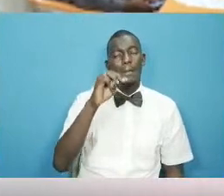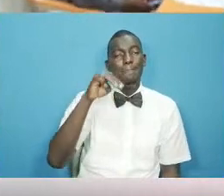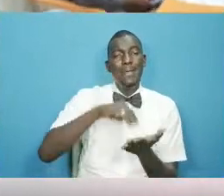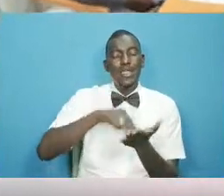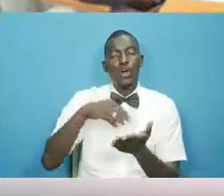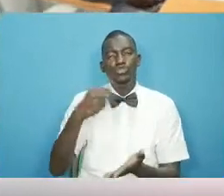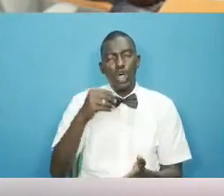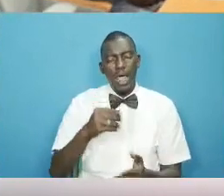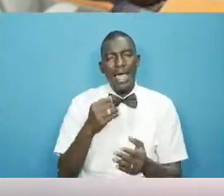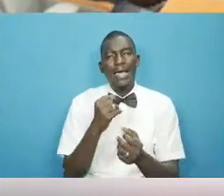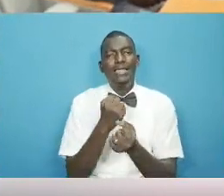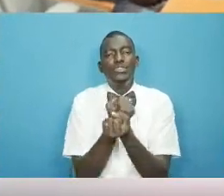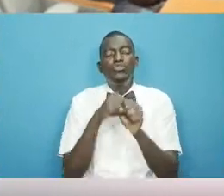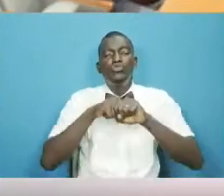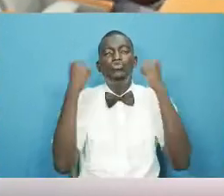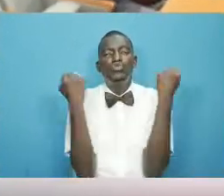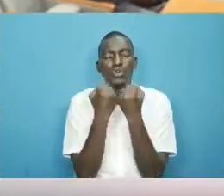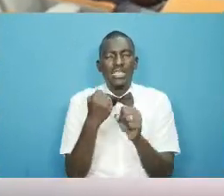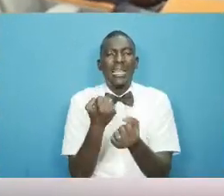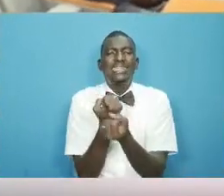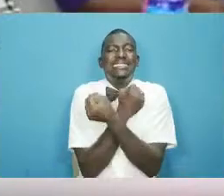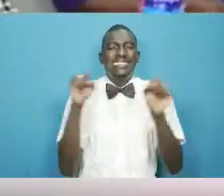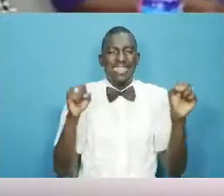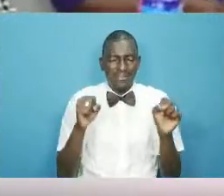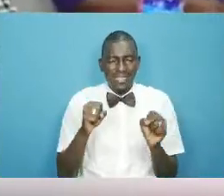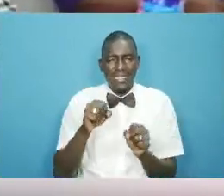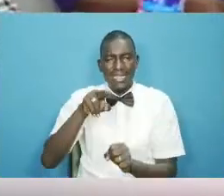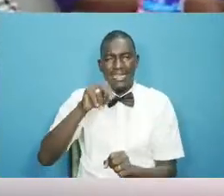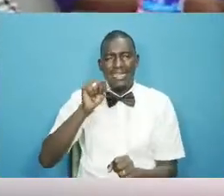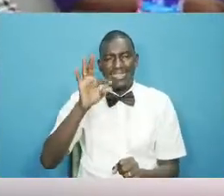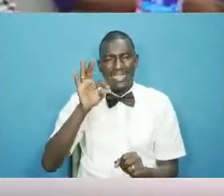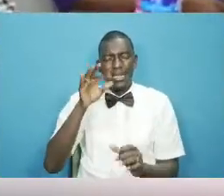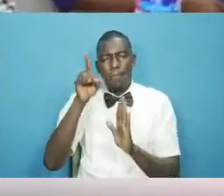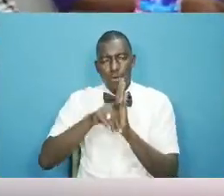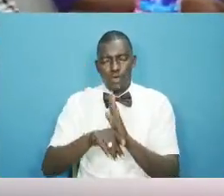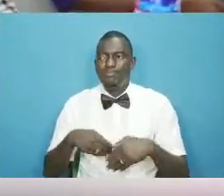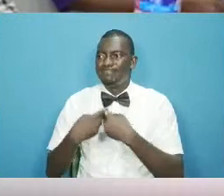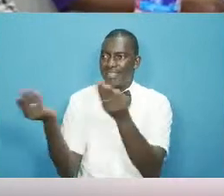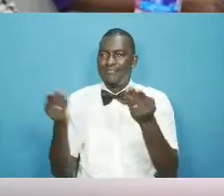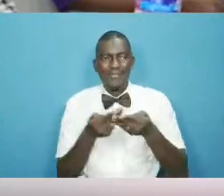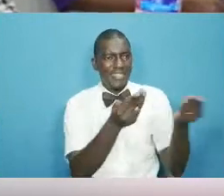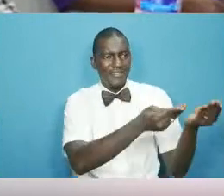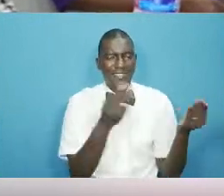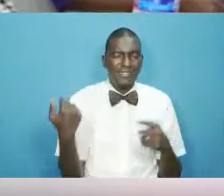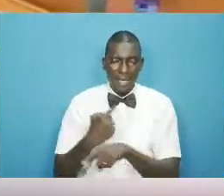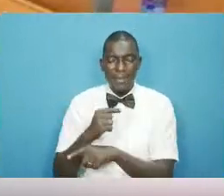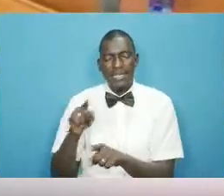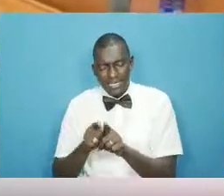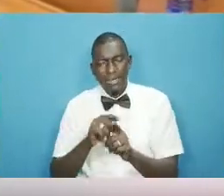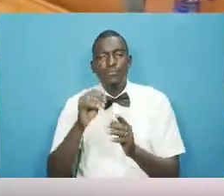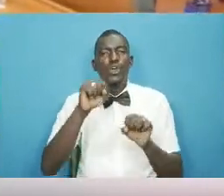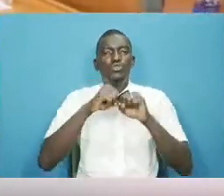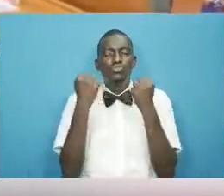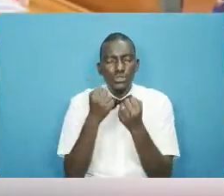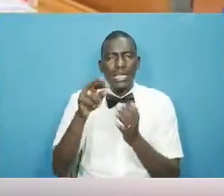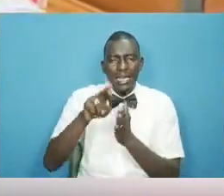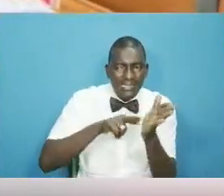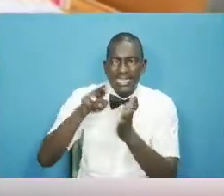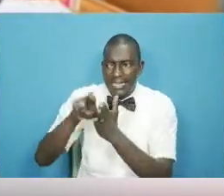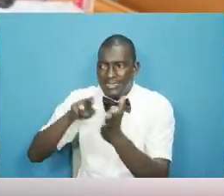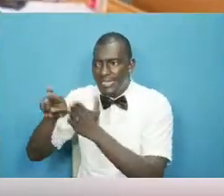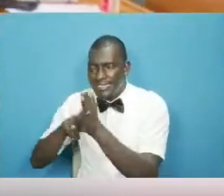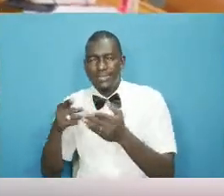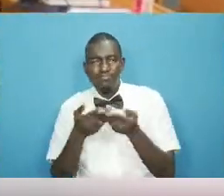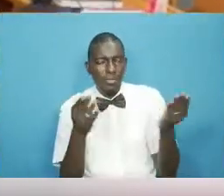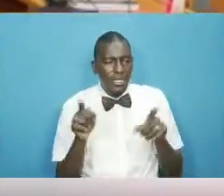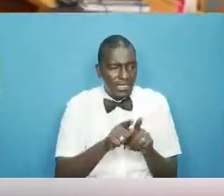project. The project seeks to improve coordination of social protection and support for a social registry as a tool to prioritize